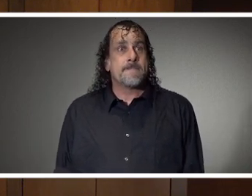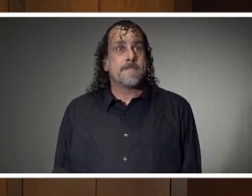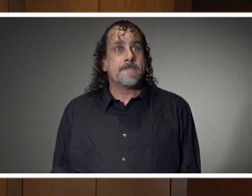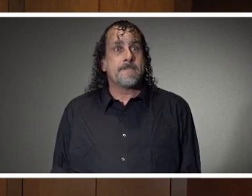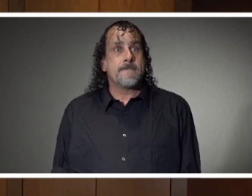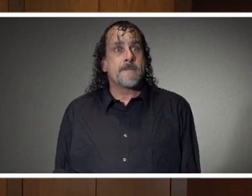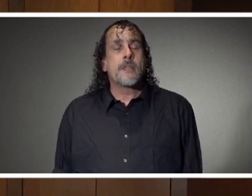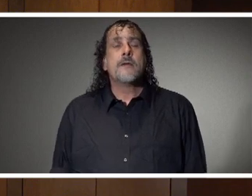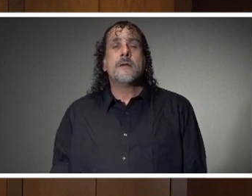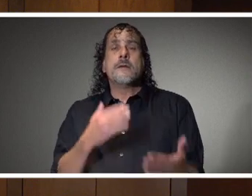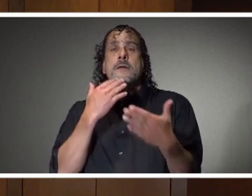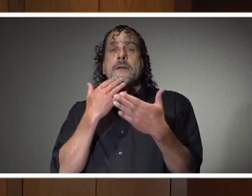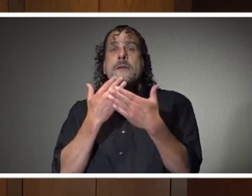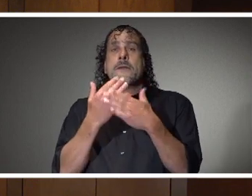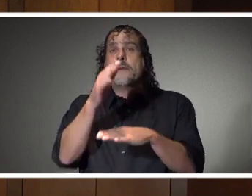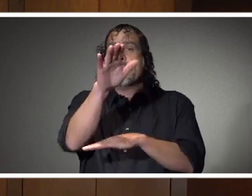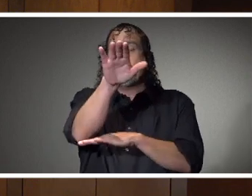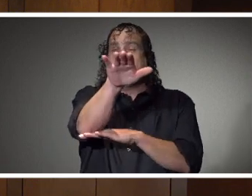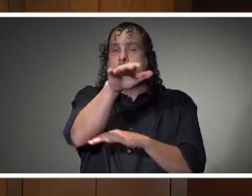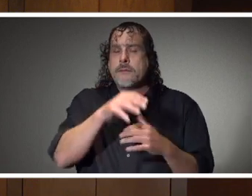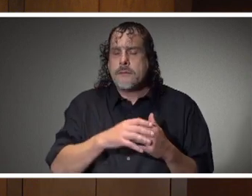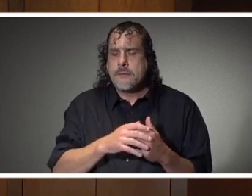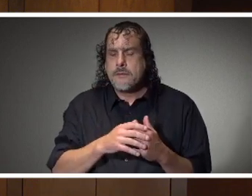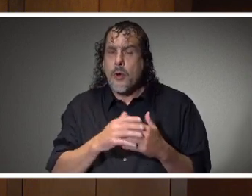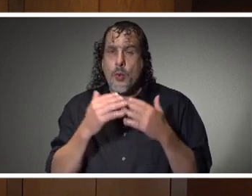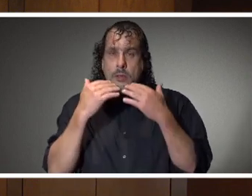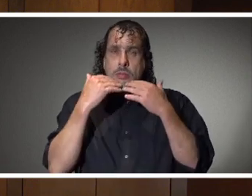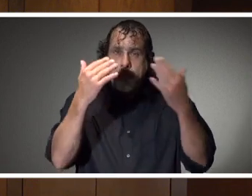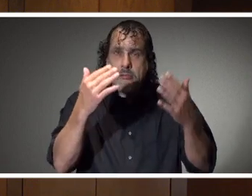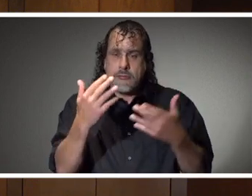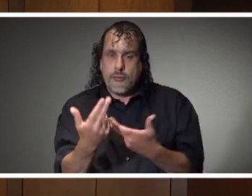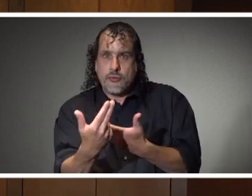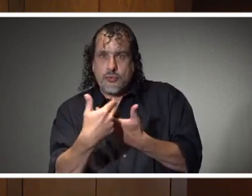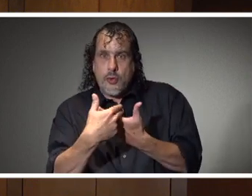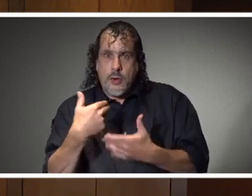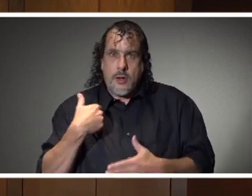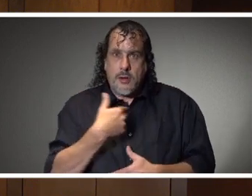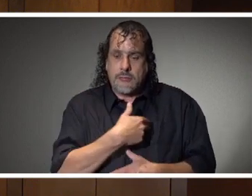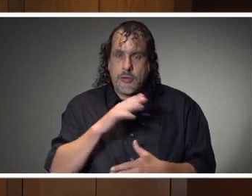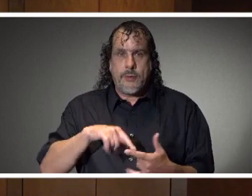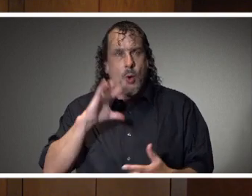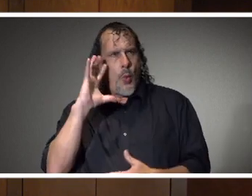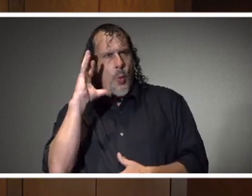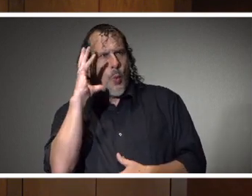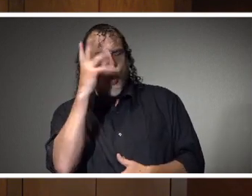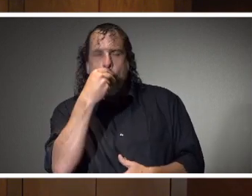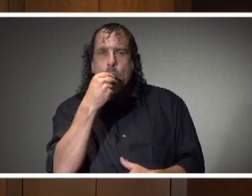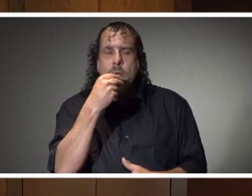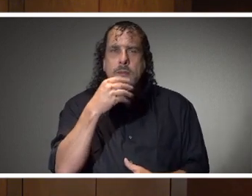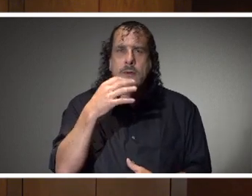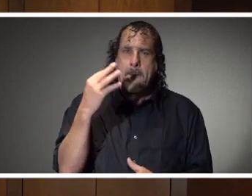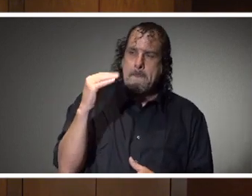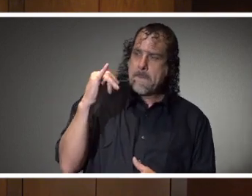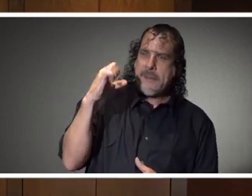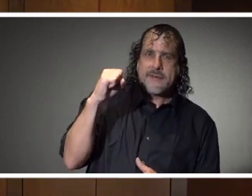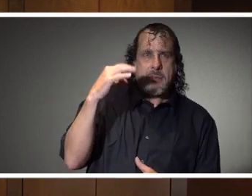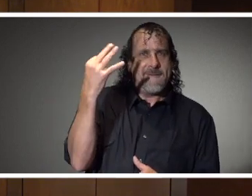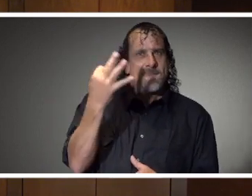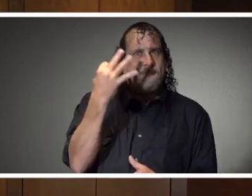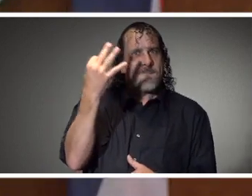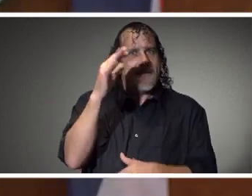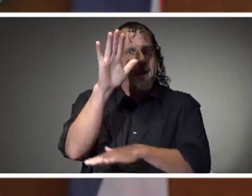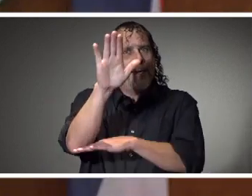Good afternoon, and thank you all for being here on this beautiful Mississippi Friday